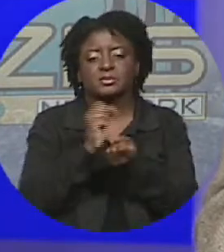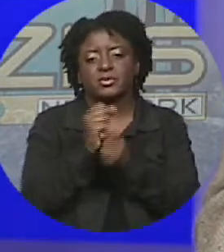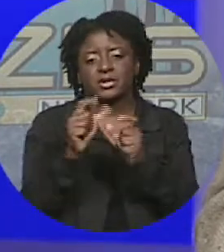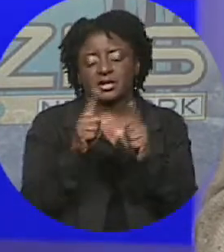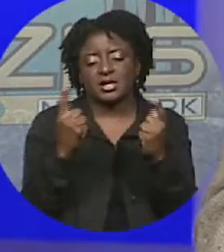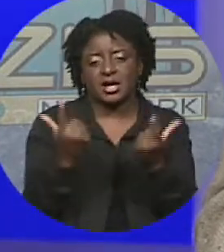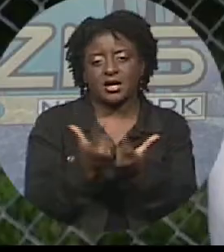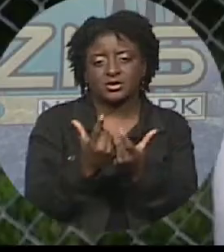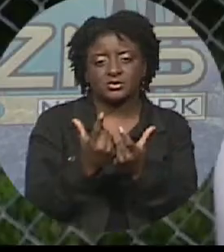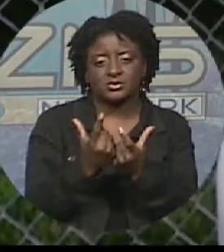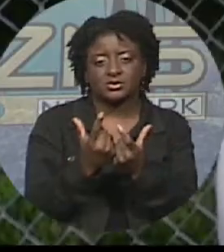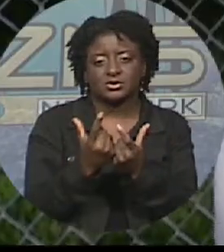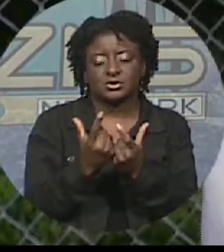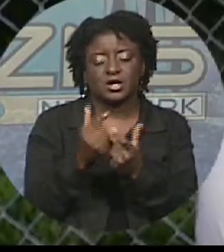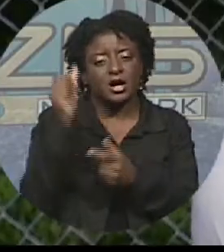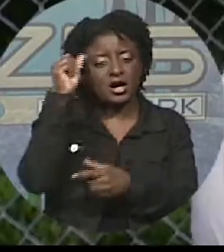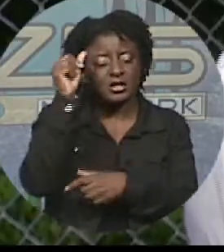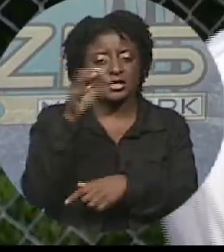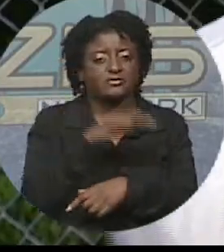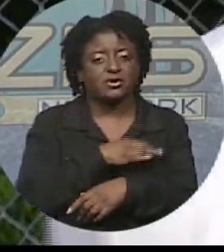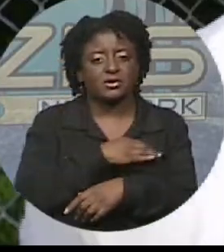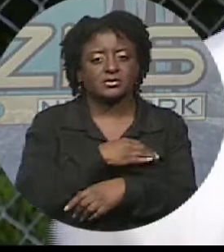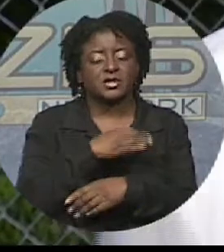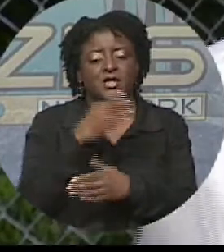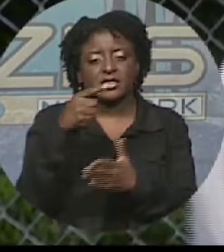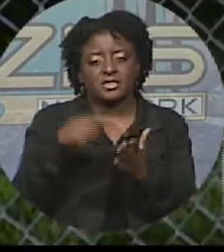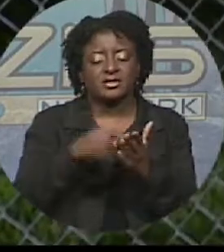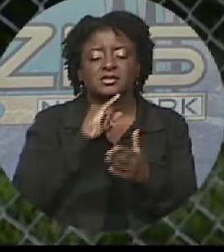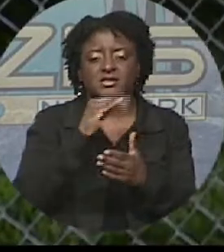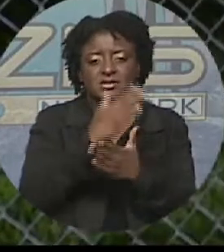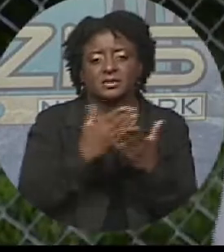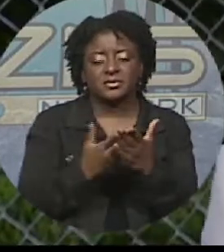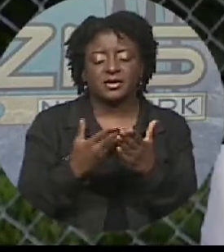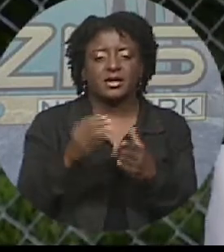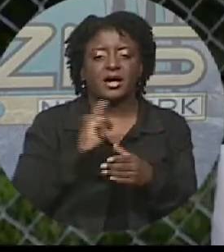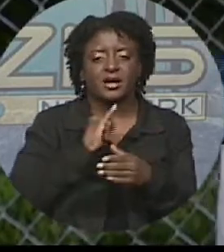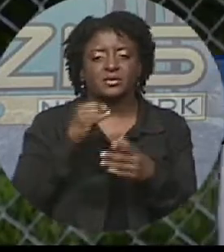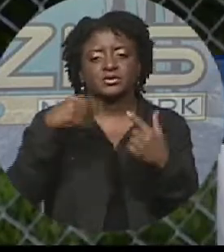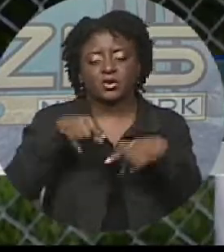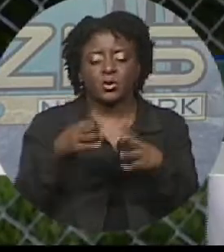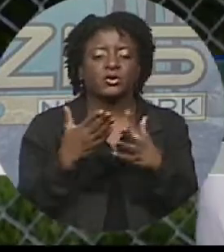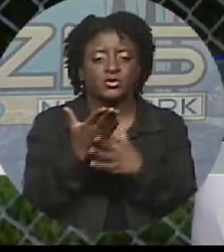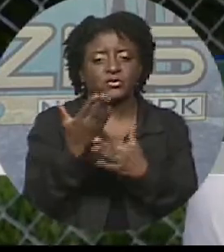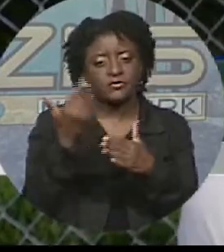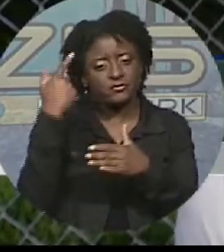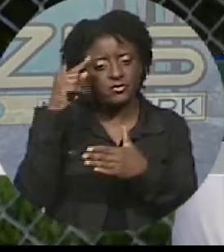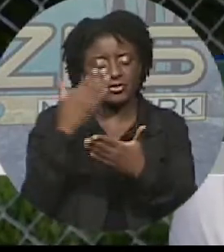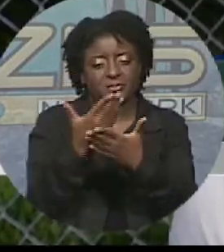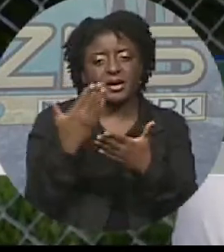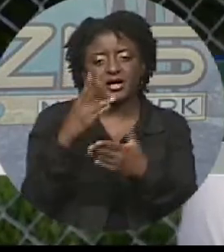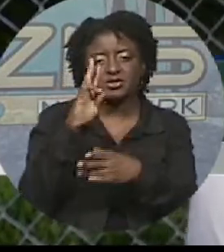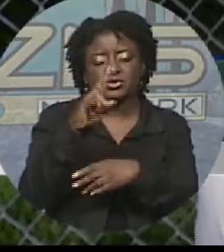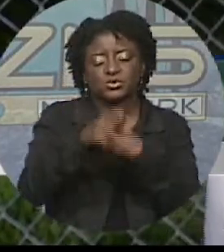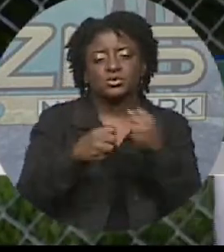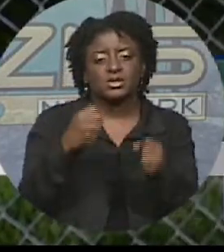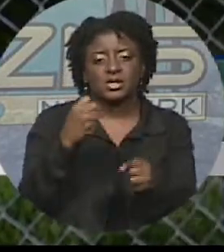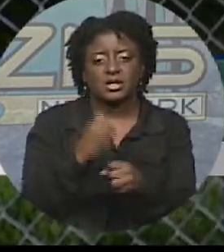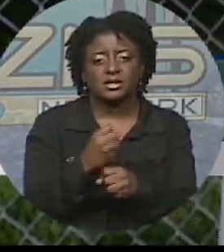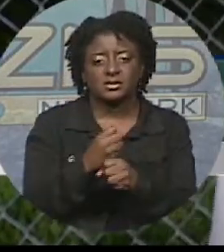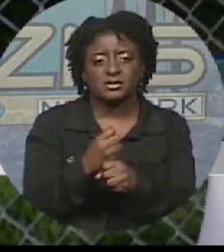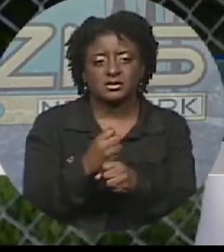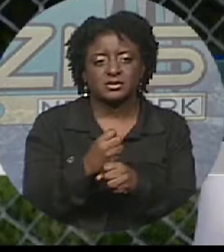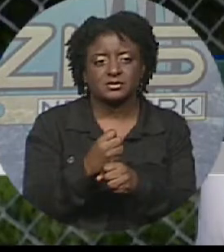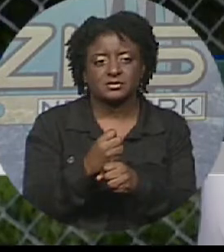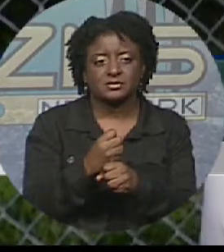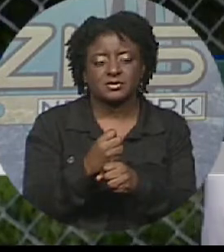decision. It's been something that the league been going through now for the last 2 years, where they have umpires, who calling